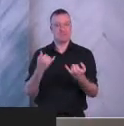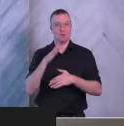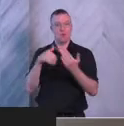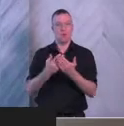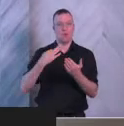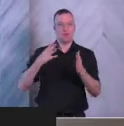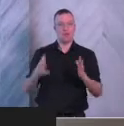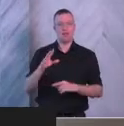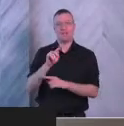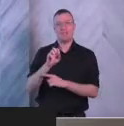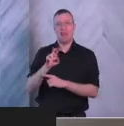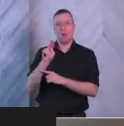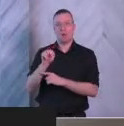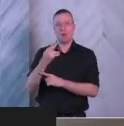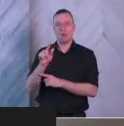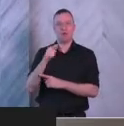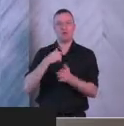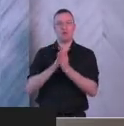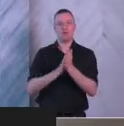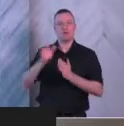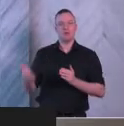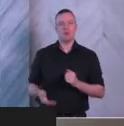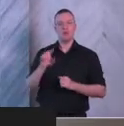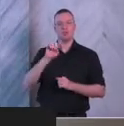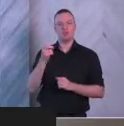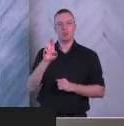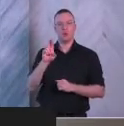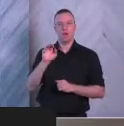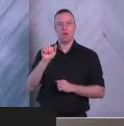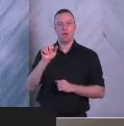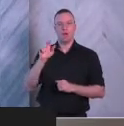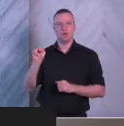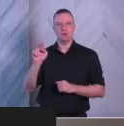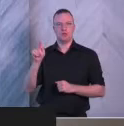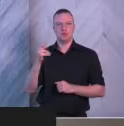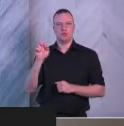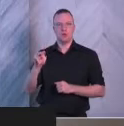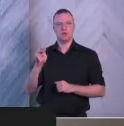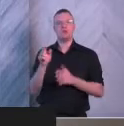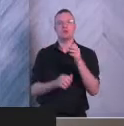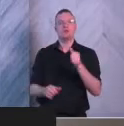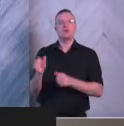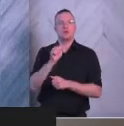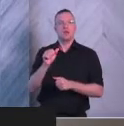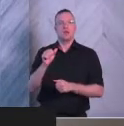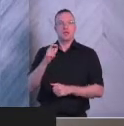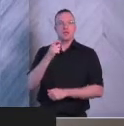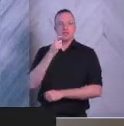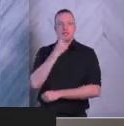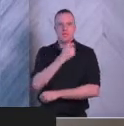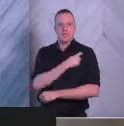Candidates Town Hall, I would like to introduce Zerman Khan, board member of the Canadian Colors Kingston Foundation, to say a few